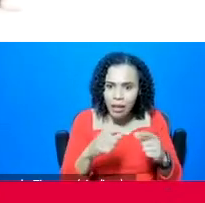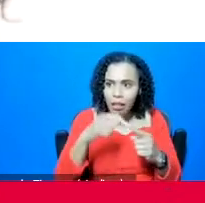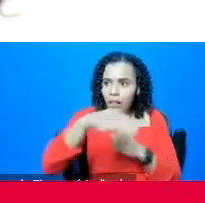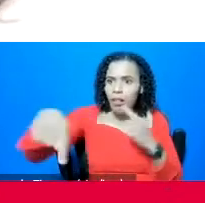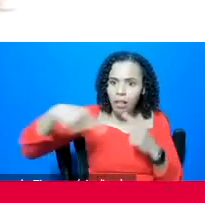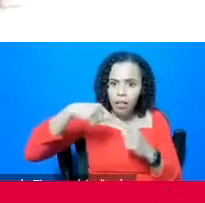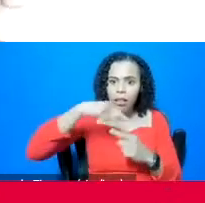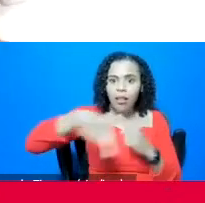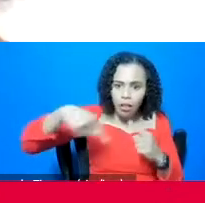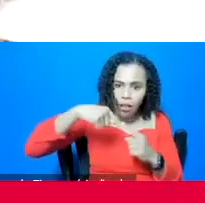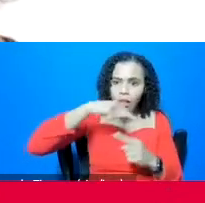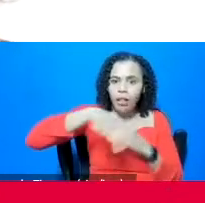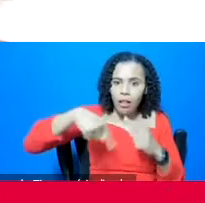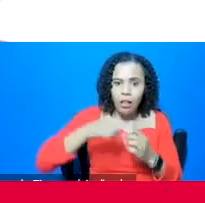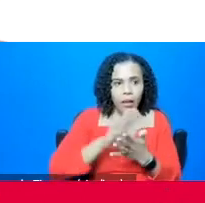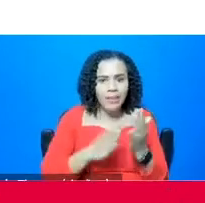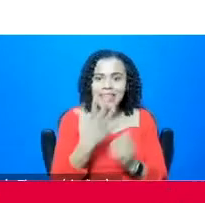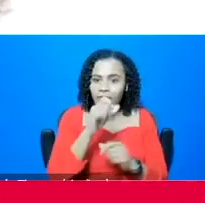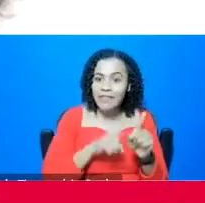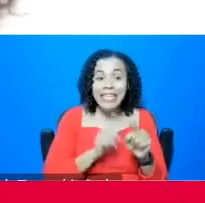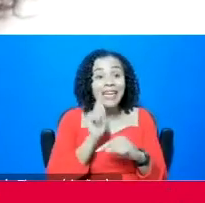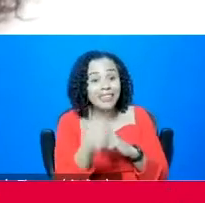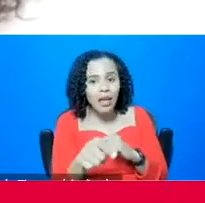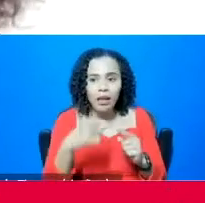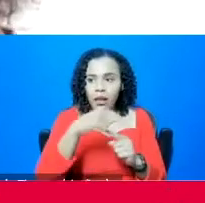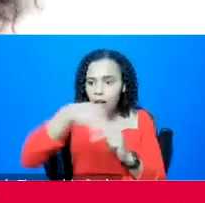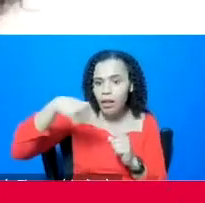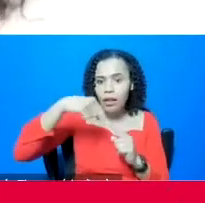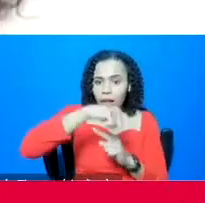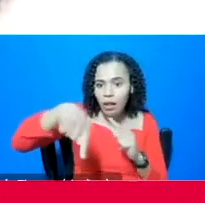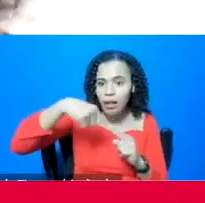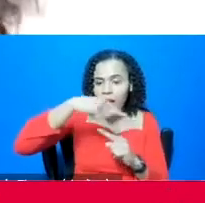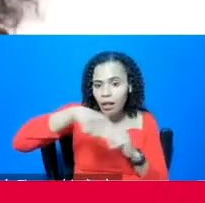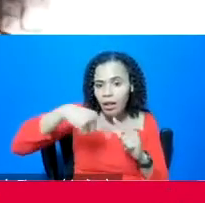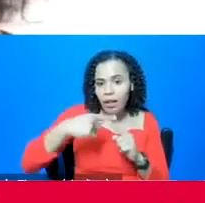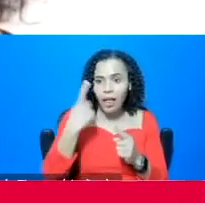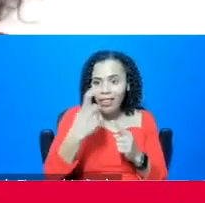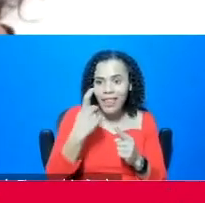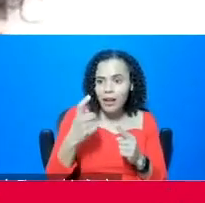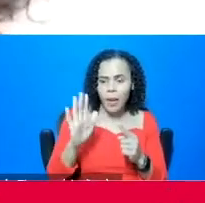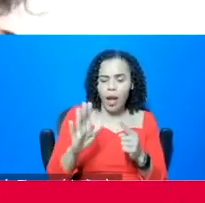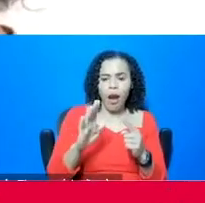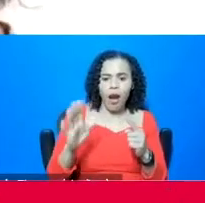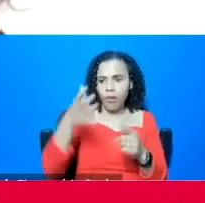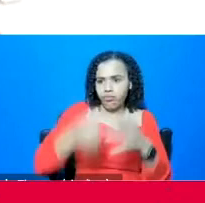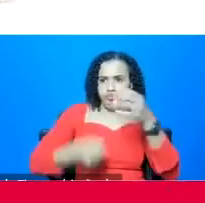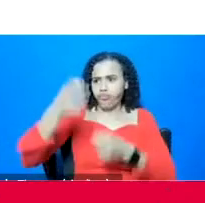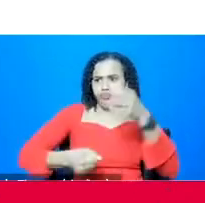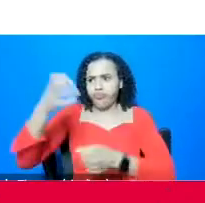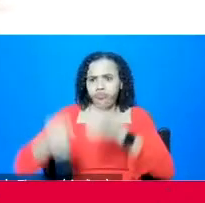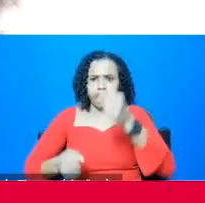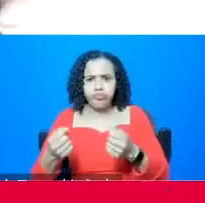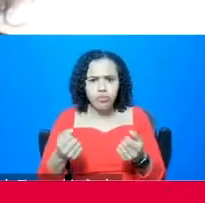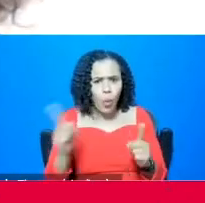50 years from now will be going, gosh, well, half the islands have disappeared now underwater. What are we going to do? Like, now is the time to actually make